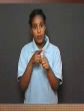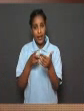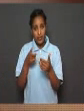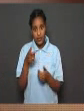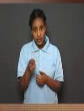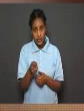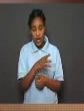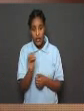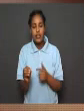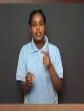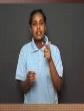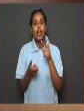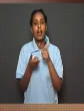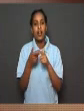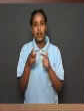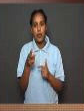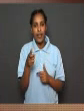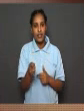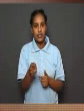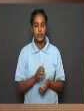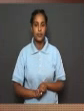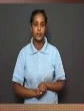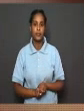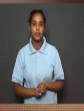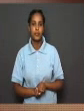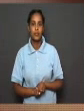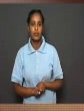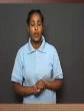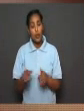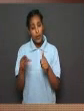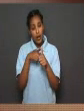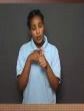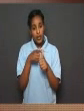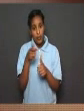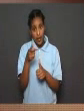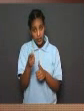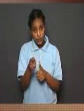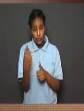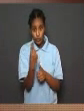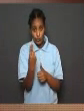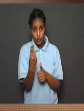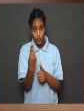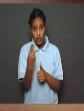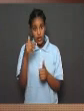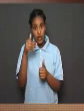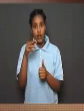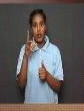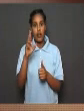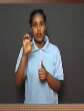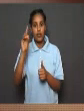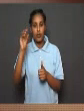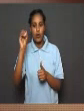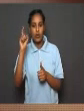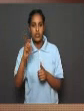and secondary batteries. Primary batteries use redox